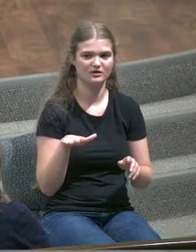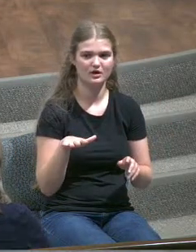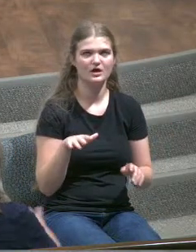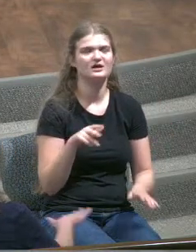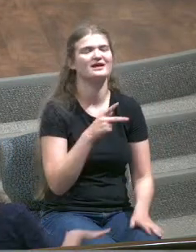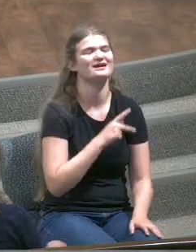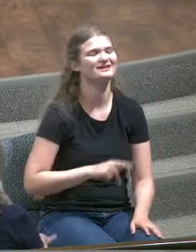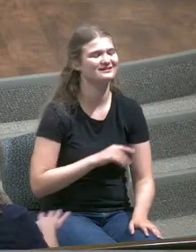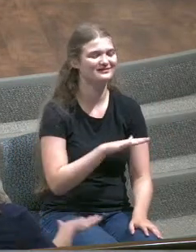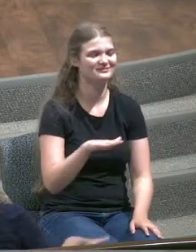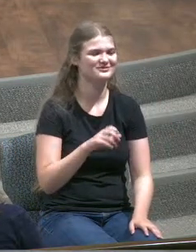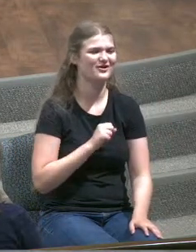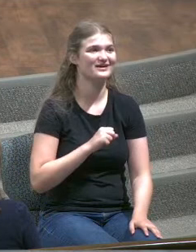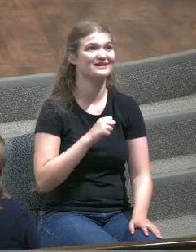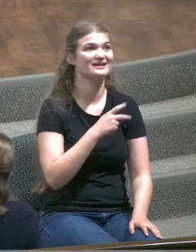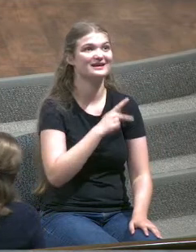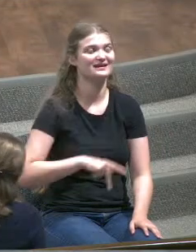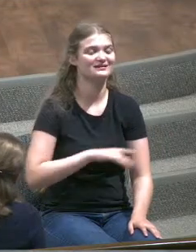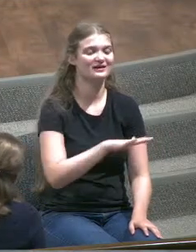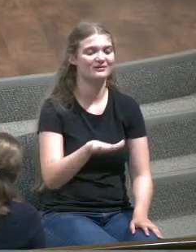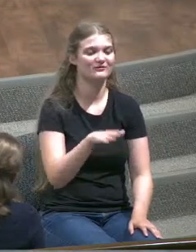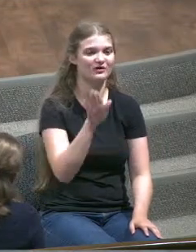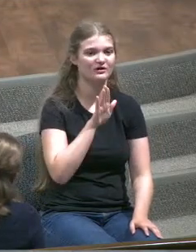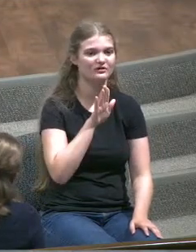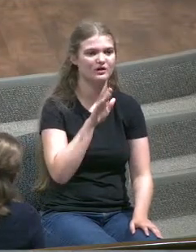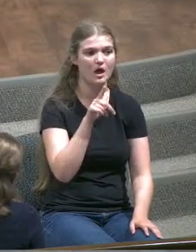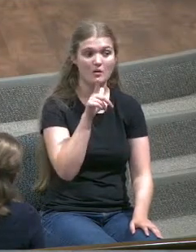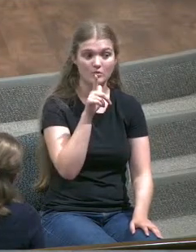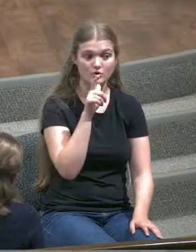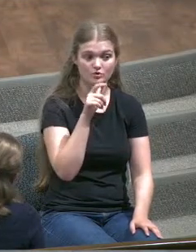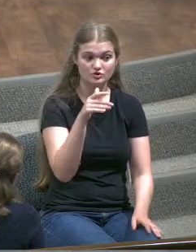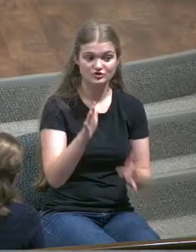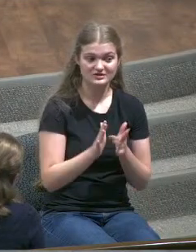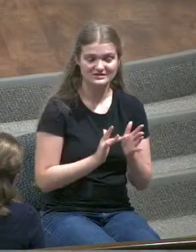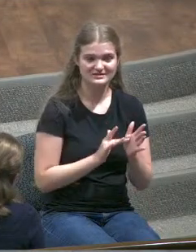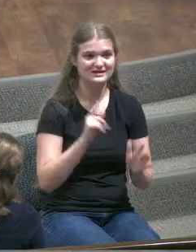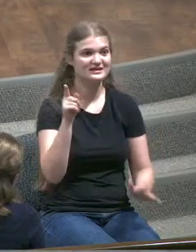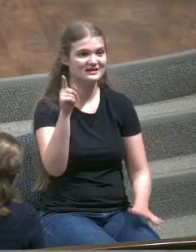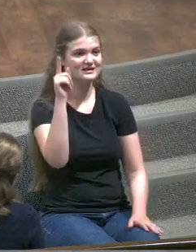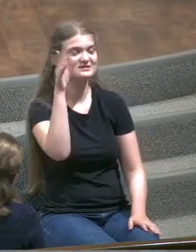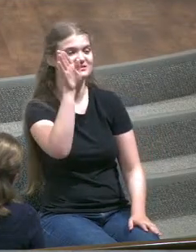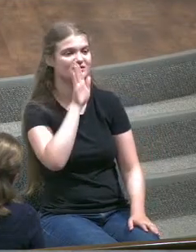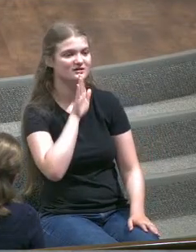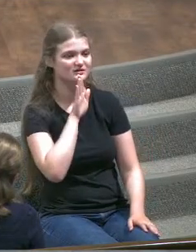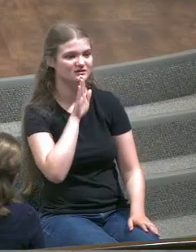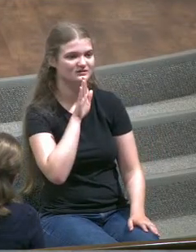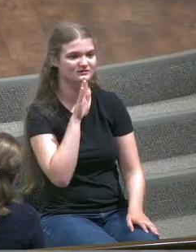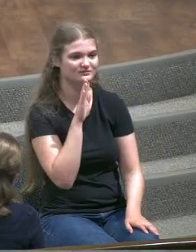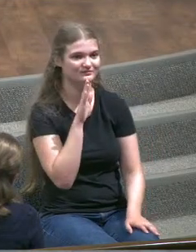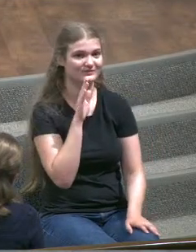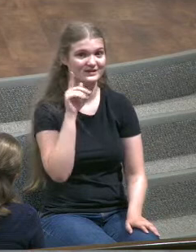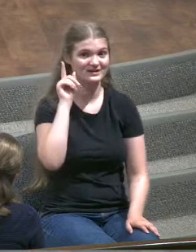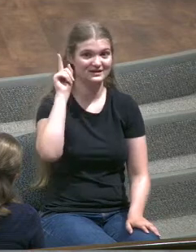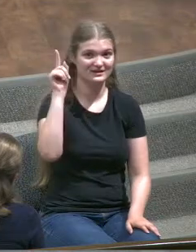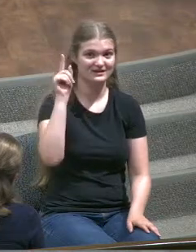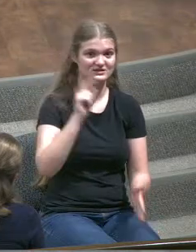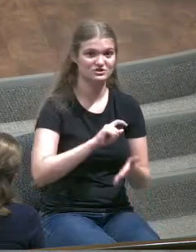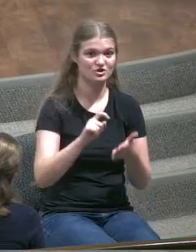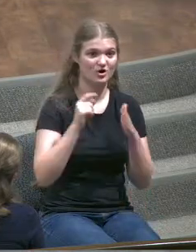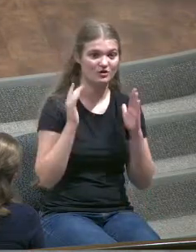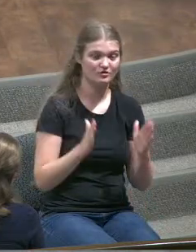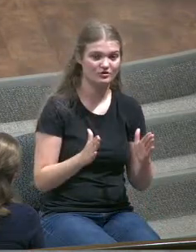But who is Jesus? He is God. He is the author and the